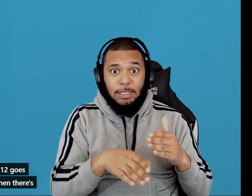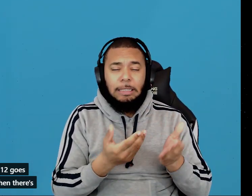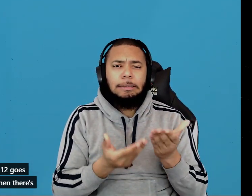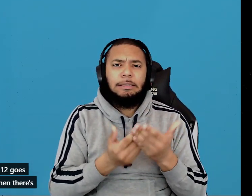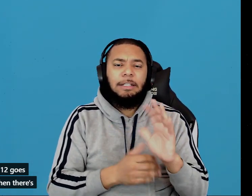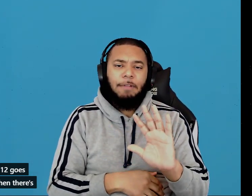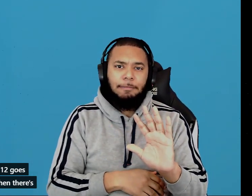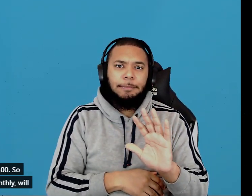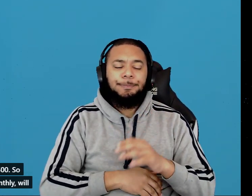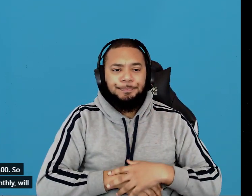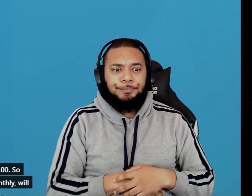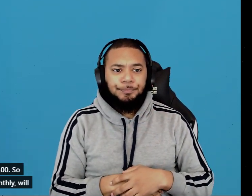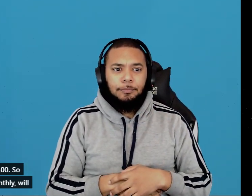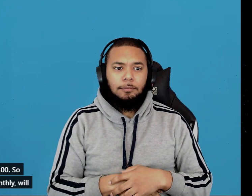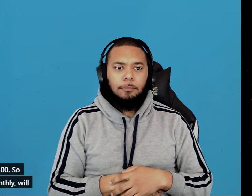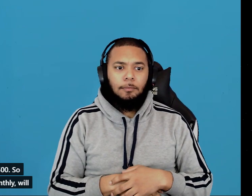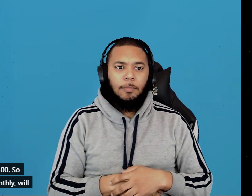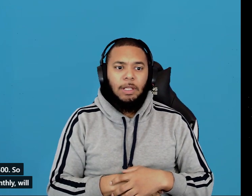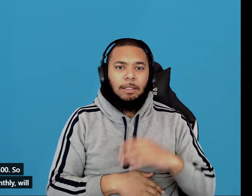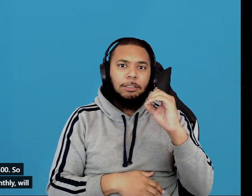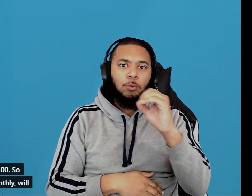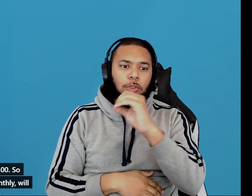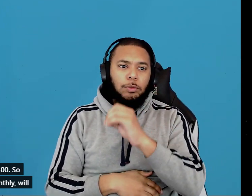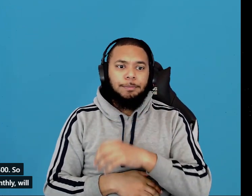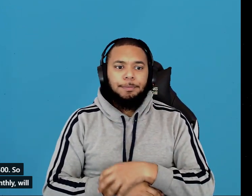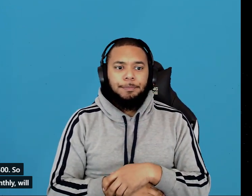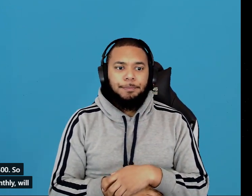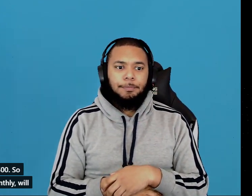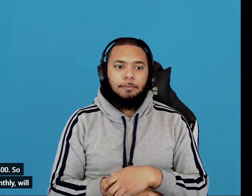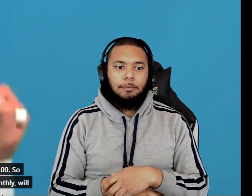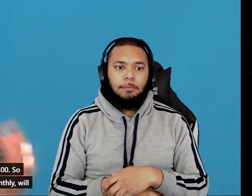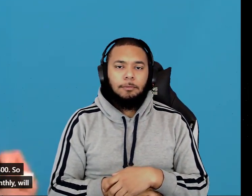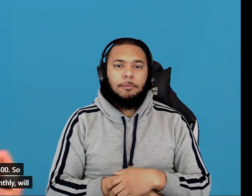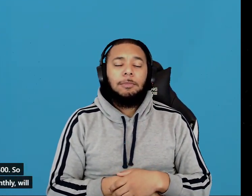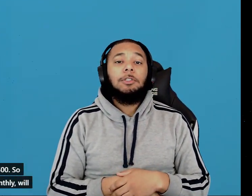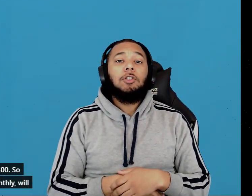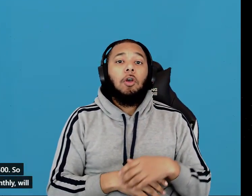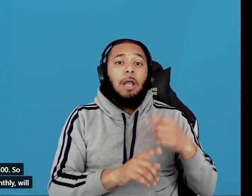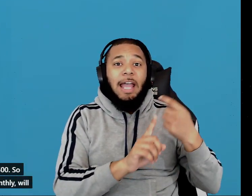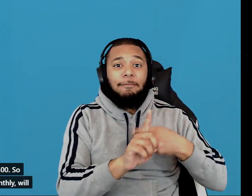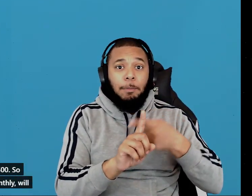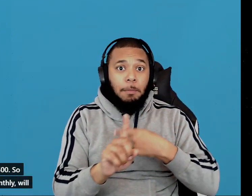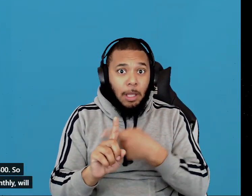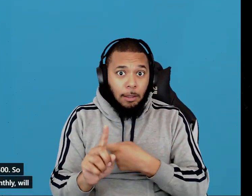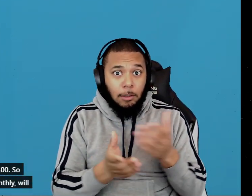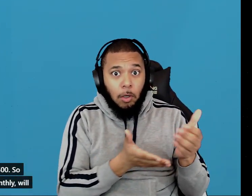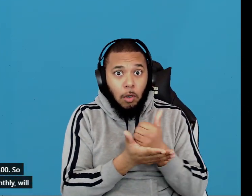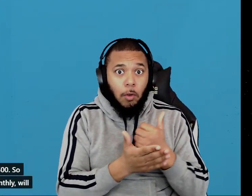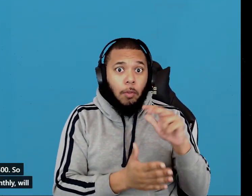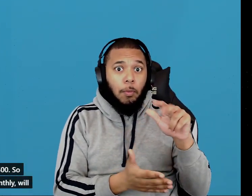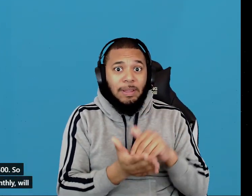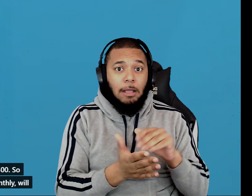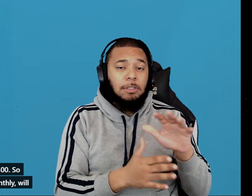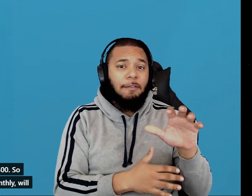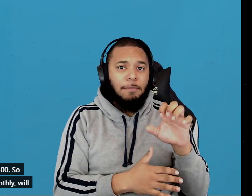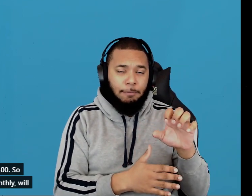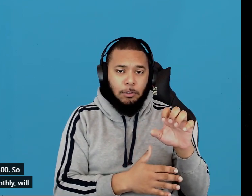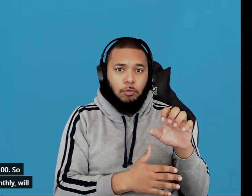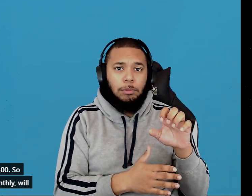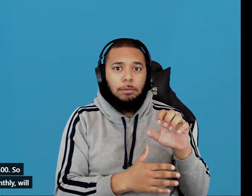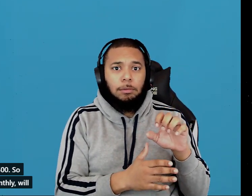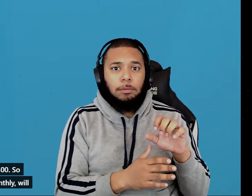Right, the 60, and then there's 2 more zeros left. So 3,500. So our salary,